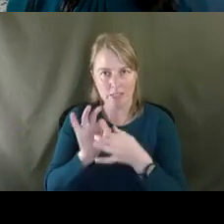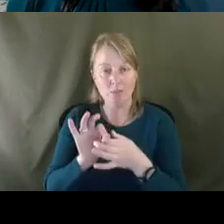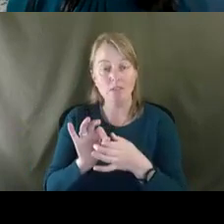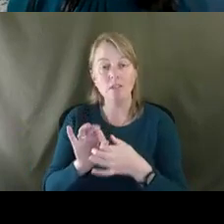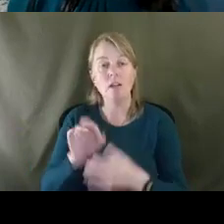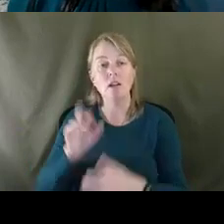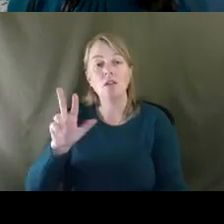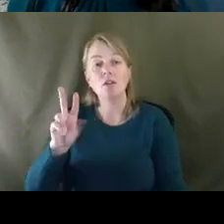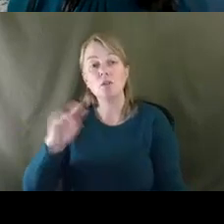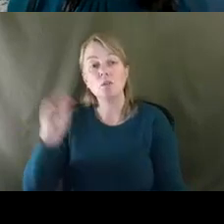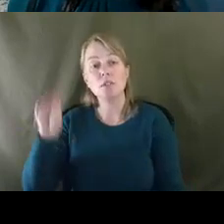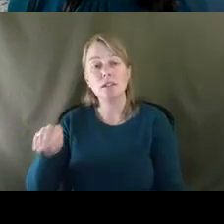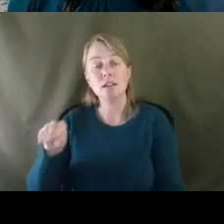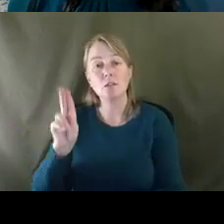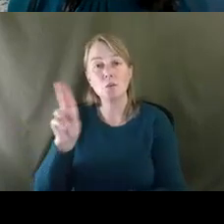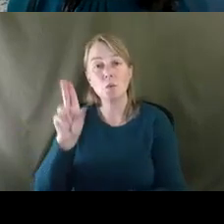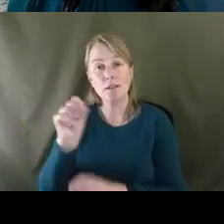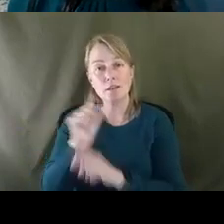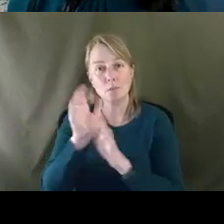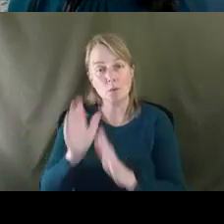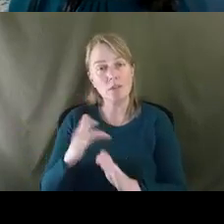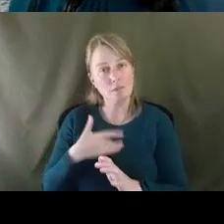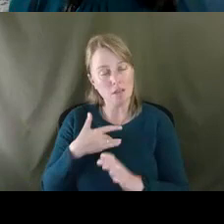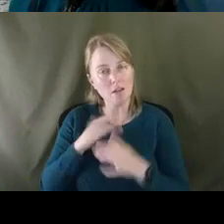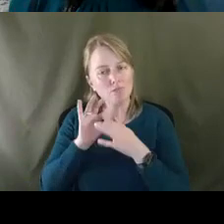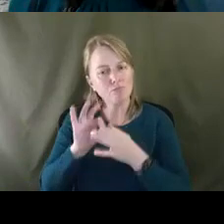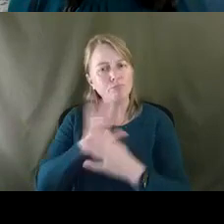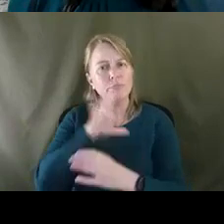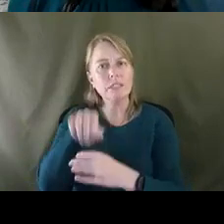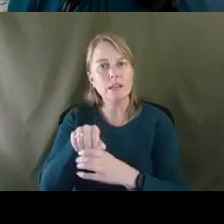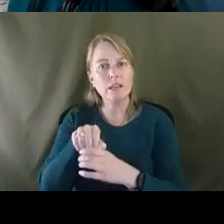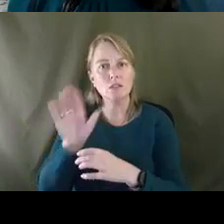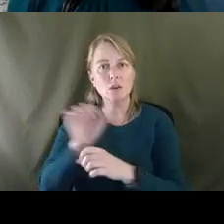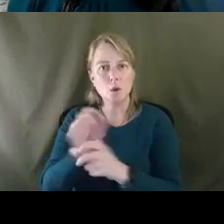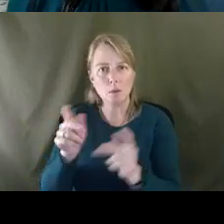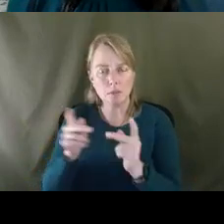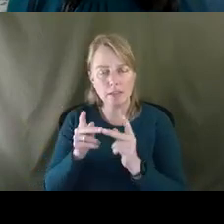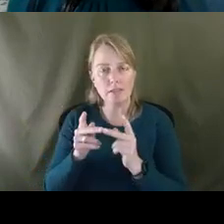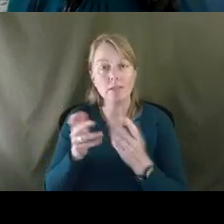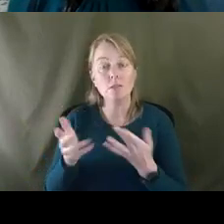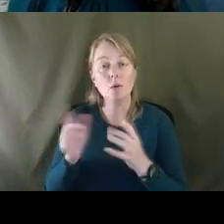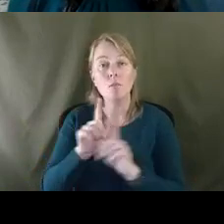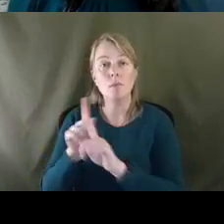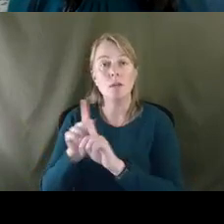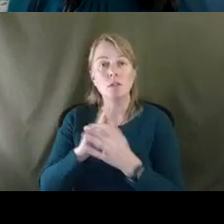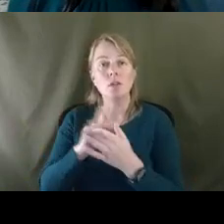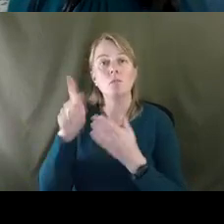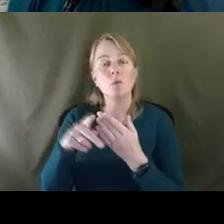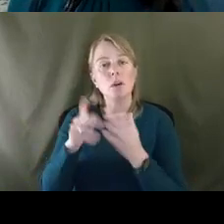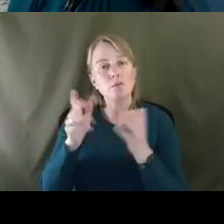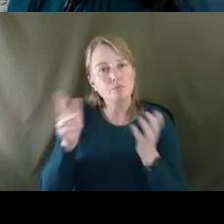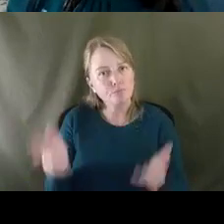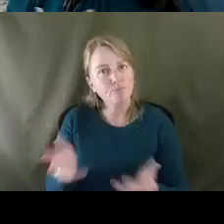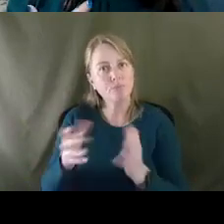32% of US employees feel actively engaged in their workplaces. A mentorship program fosters engagement.